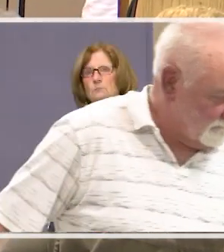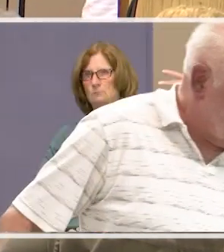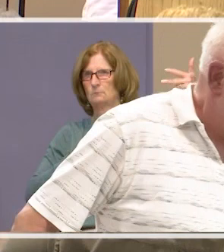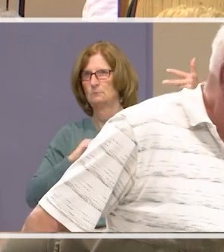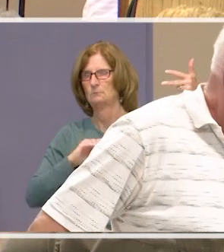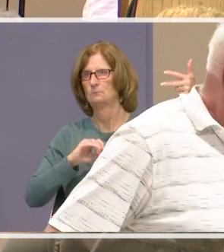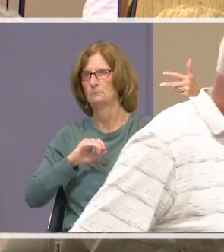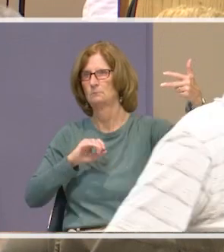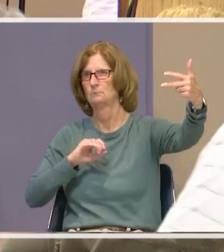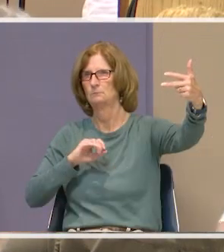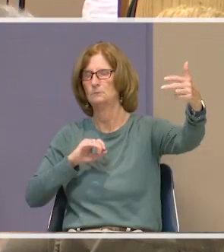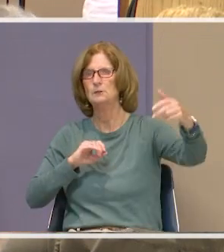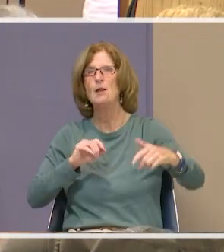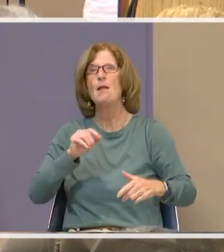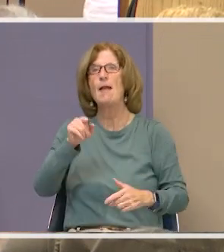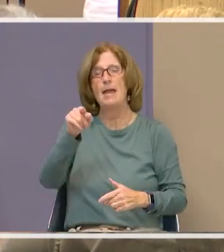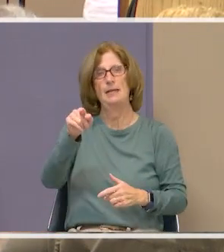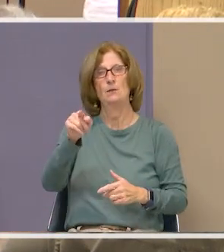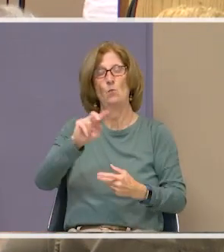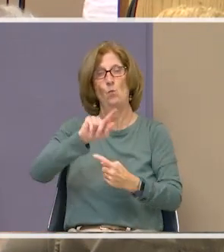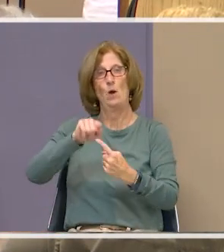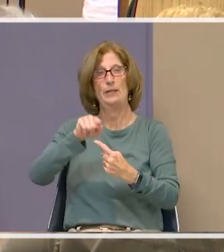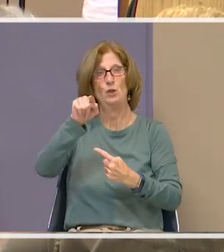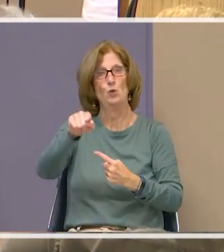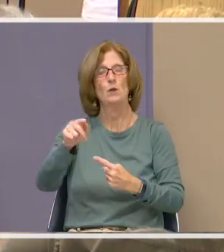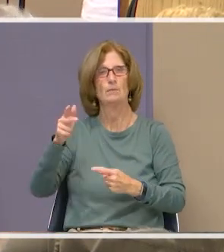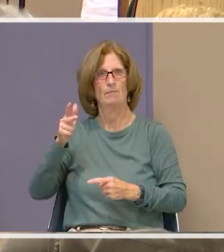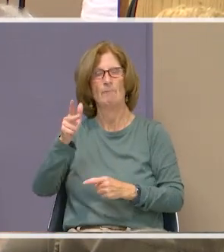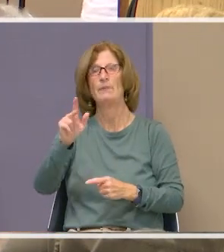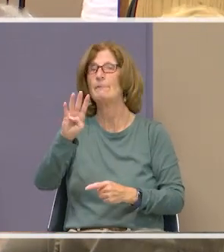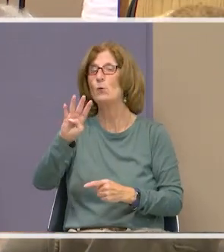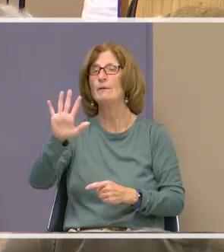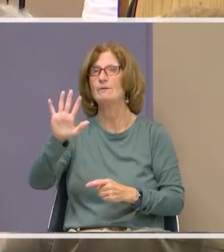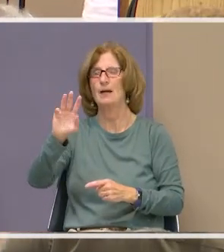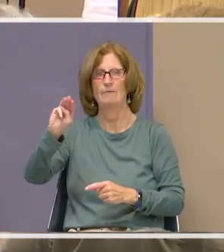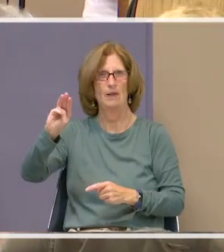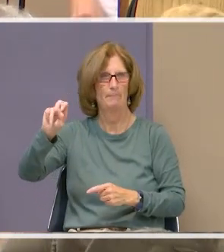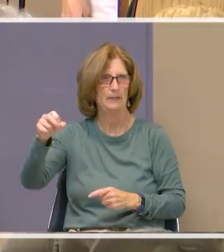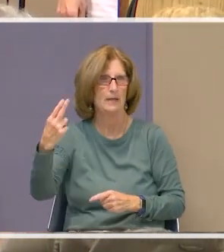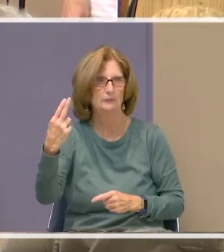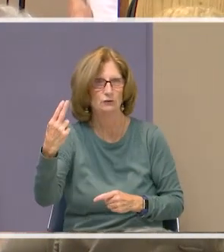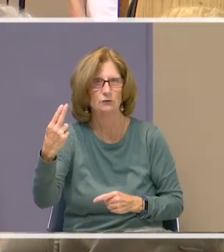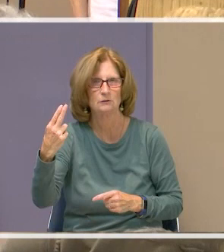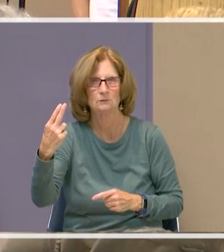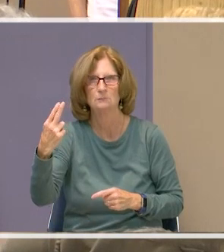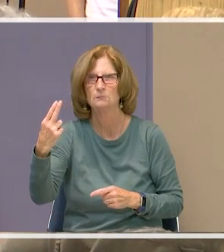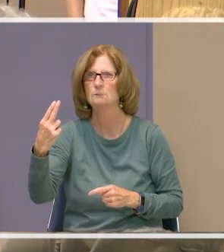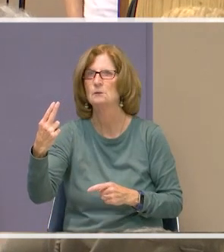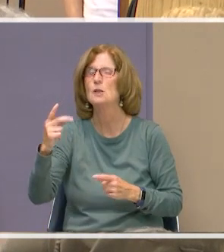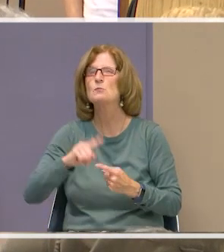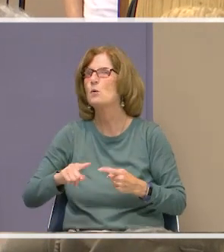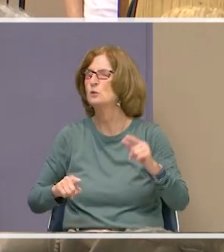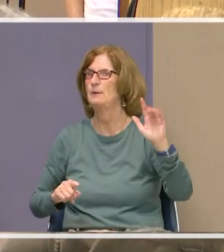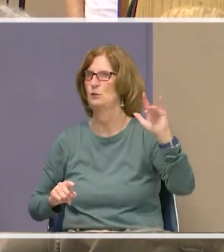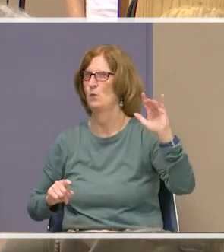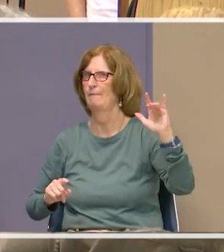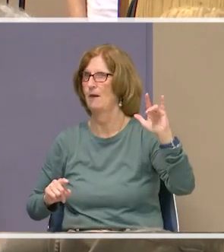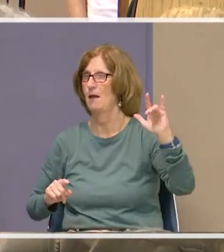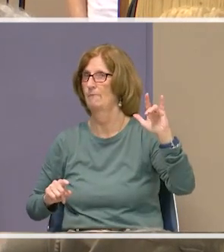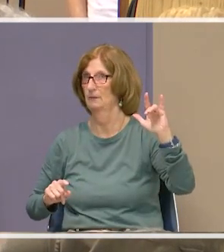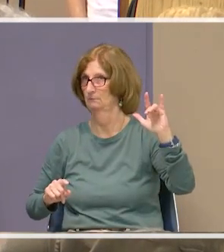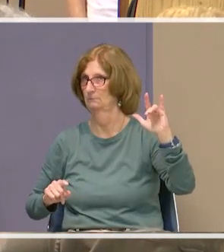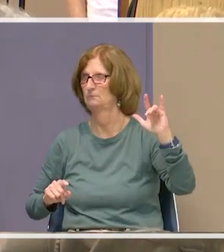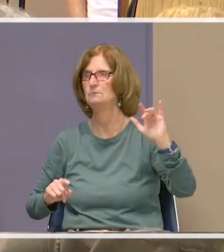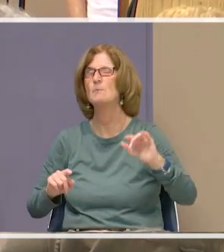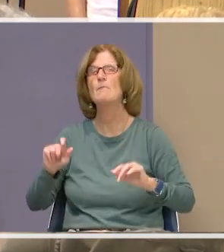there to enforce the fact that you're coming down at 45 miles an hour or 50 miles an hour instead of 25 miles an hour.